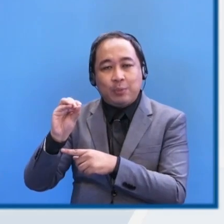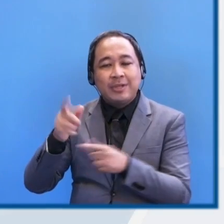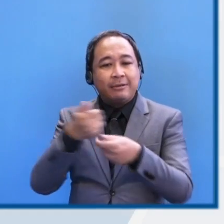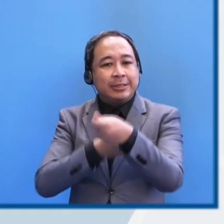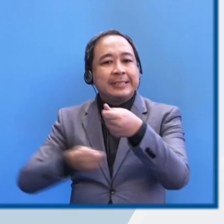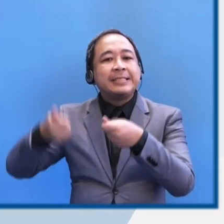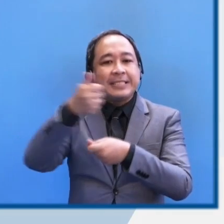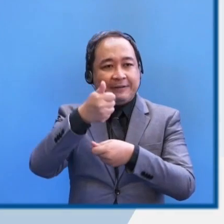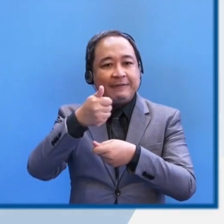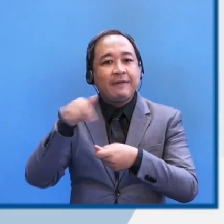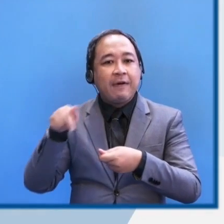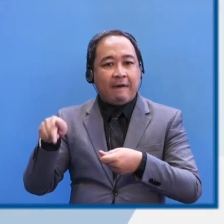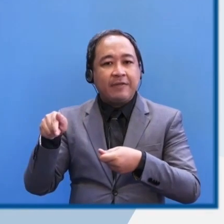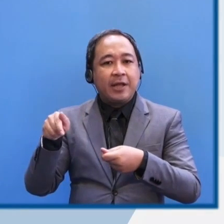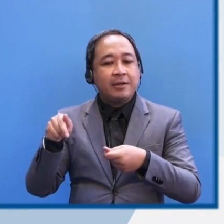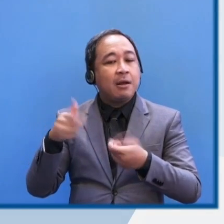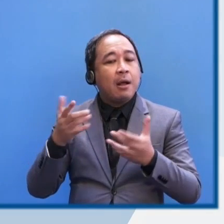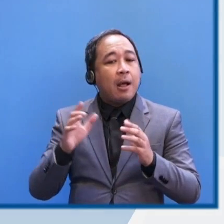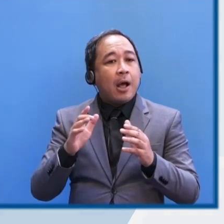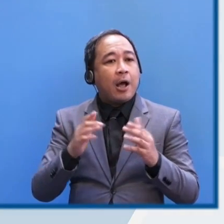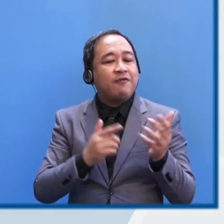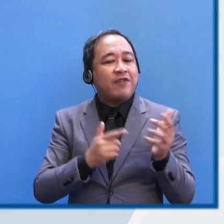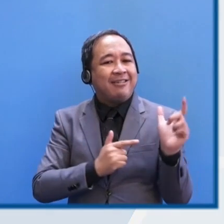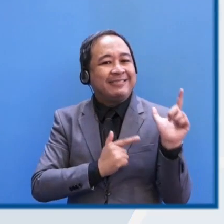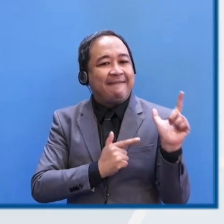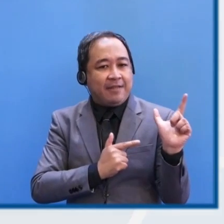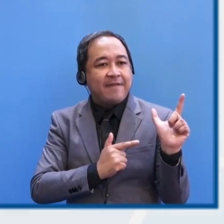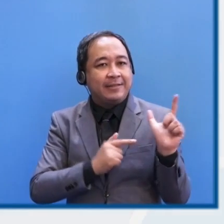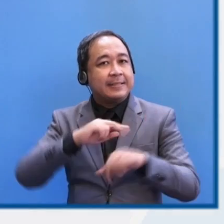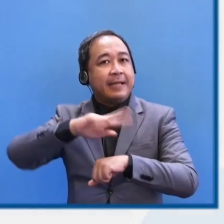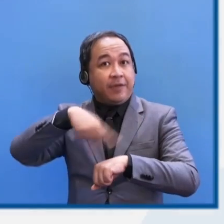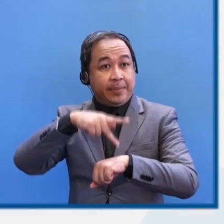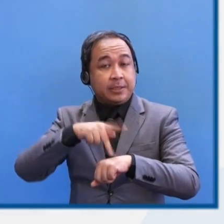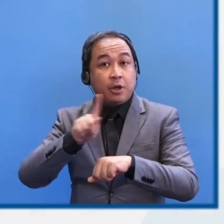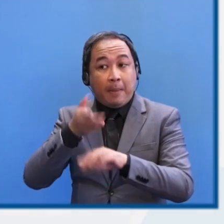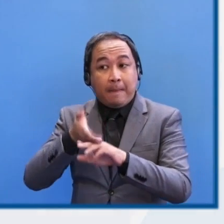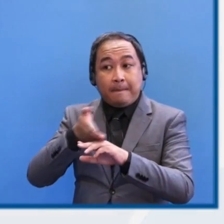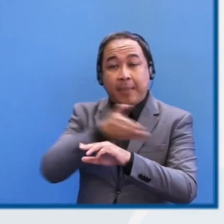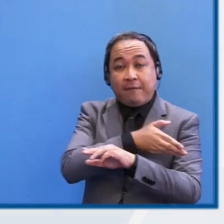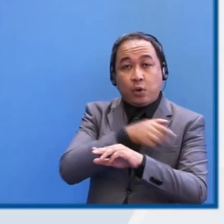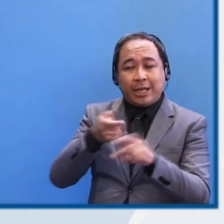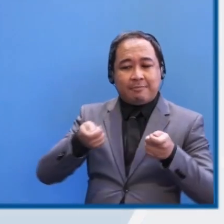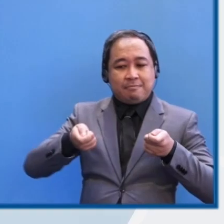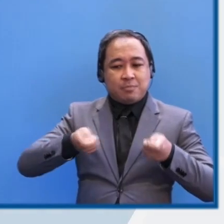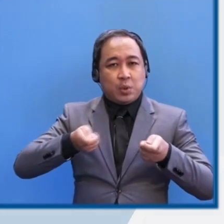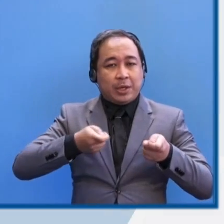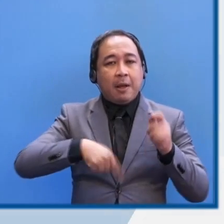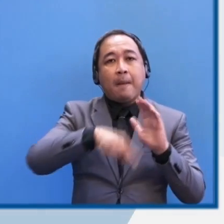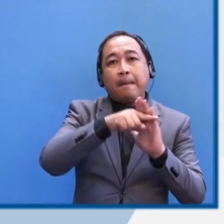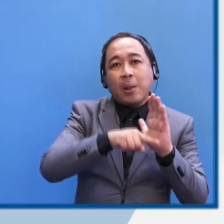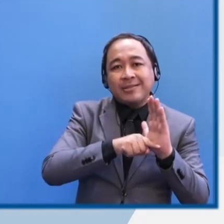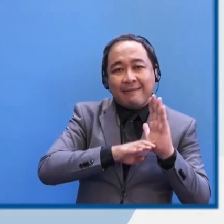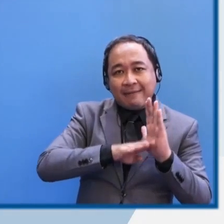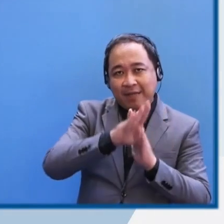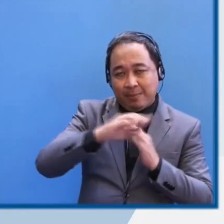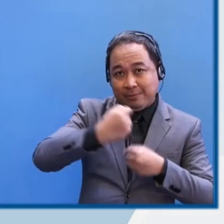Philippines. Before she became the Director of Policy and Planning Services, which is what